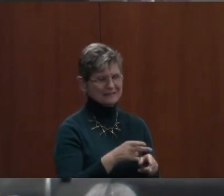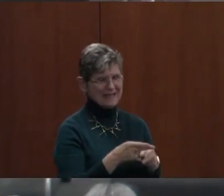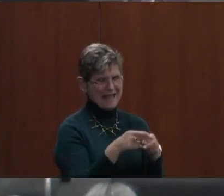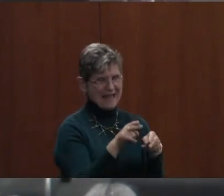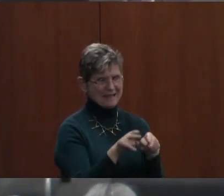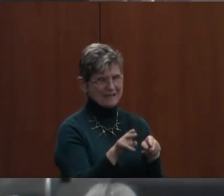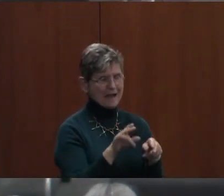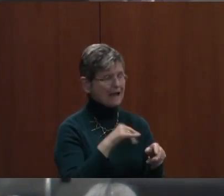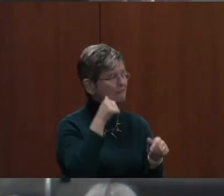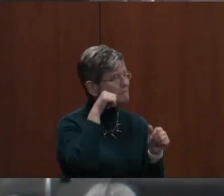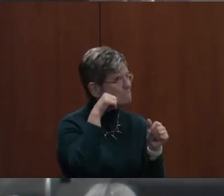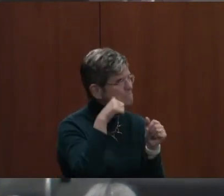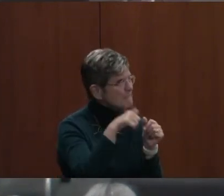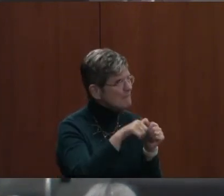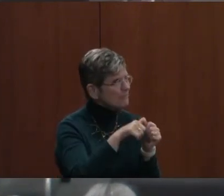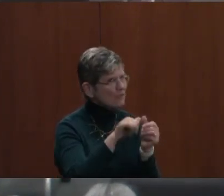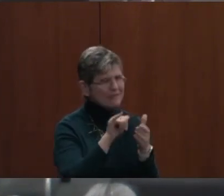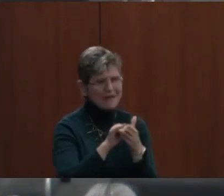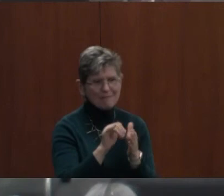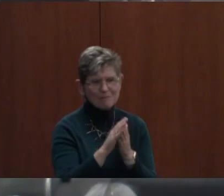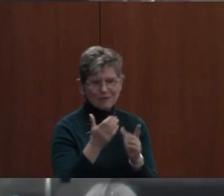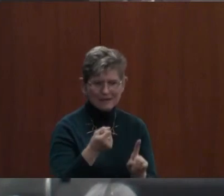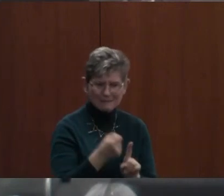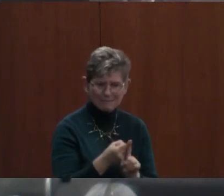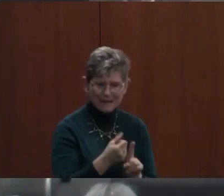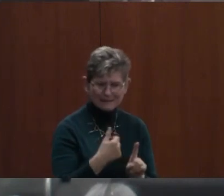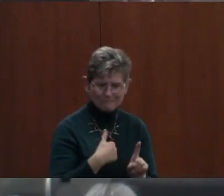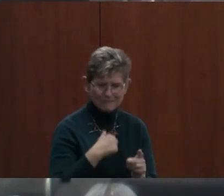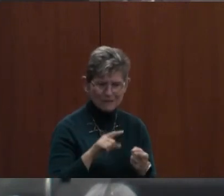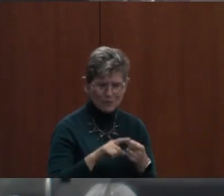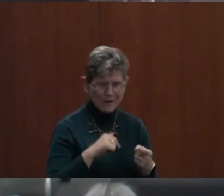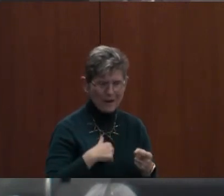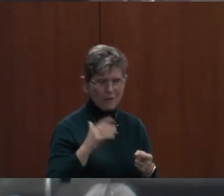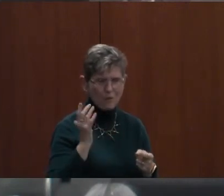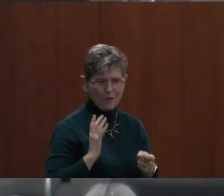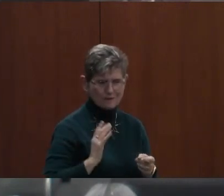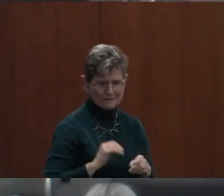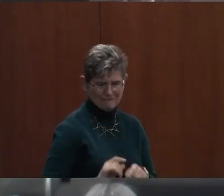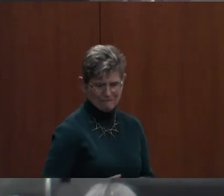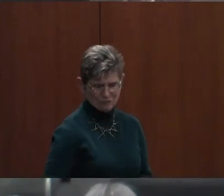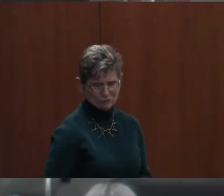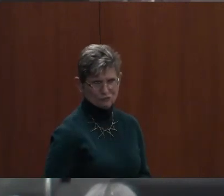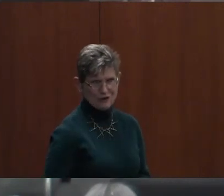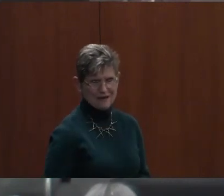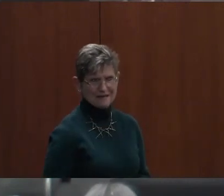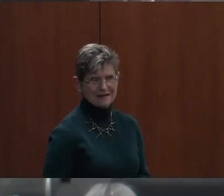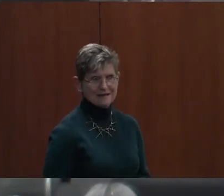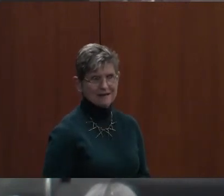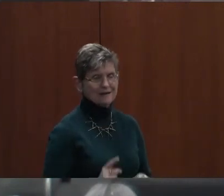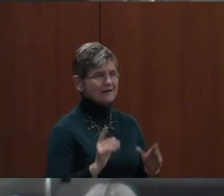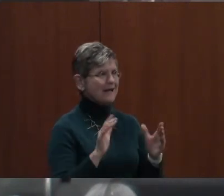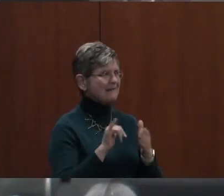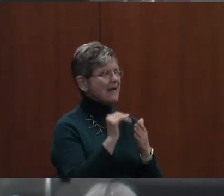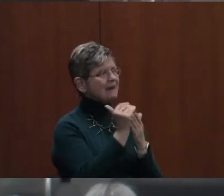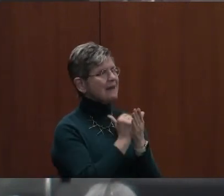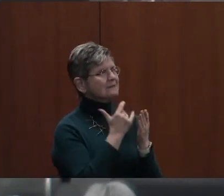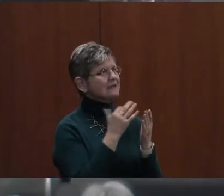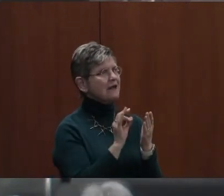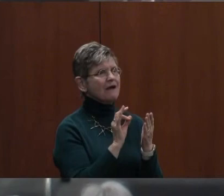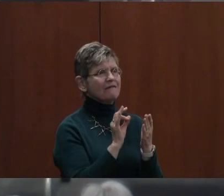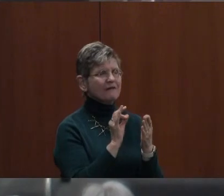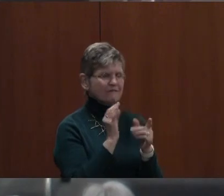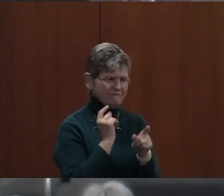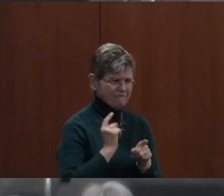impact on me as a first grade reader, that hopefully that lesson of